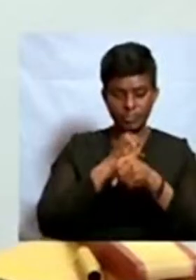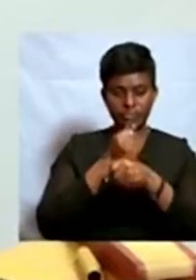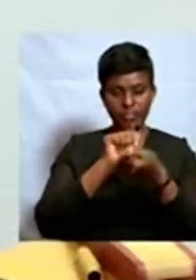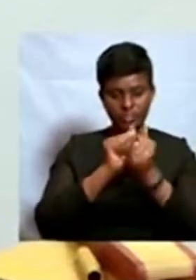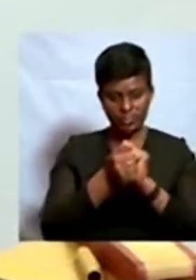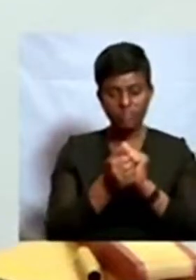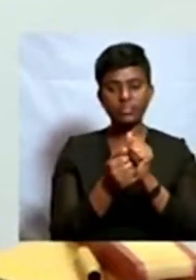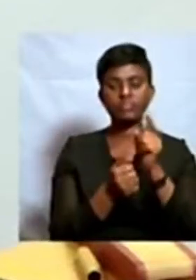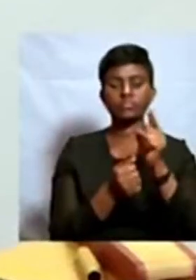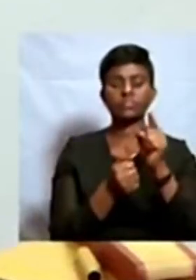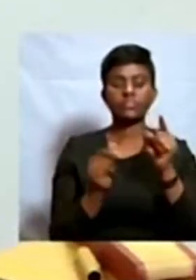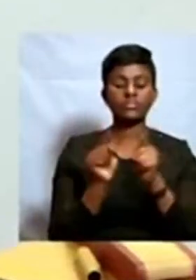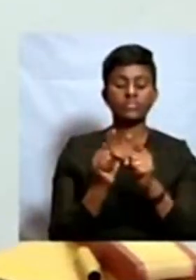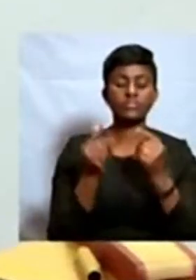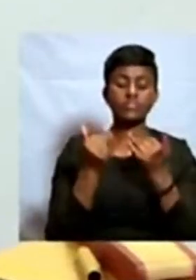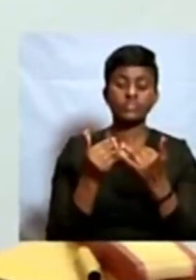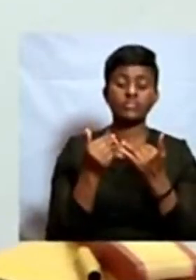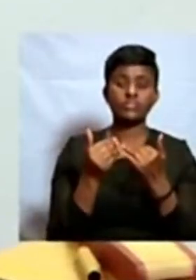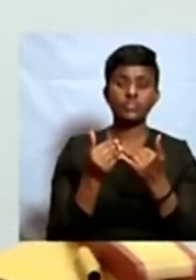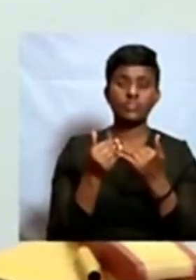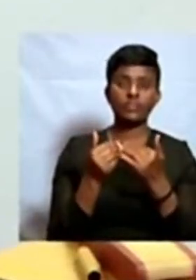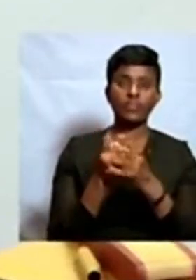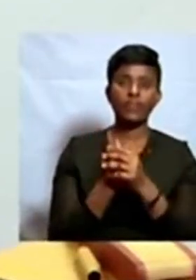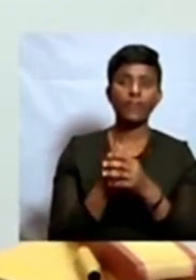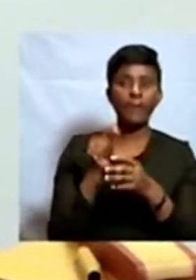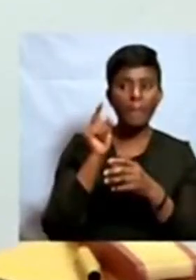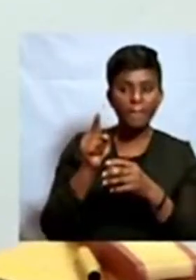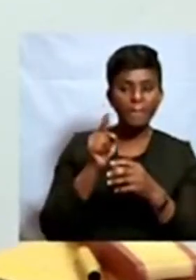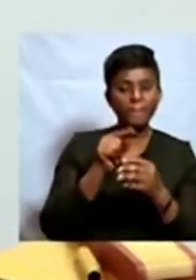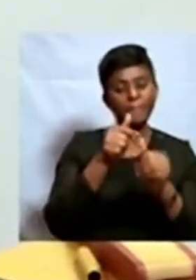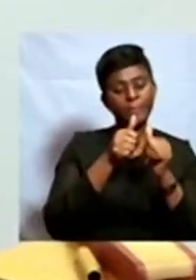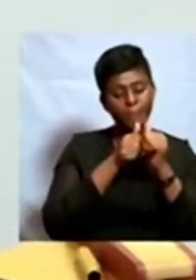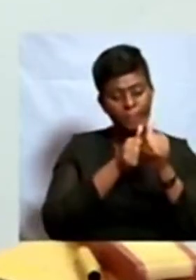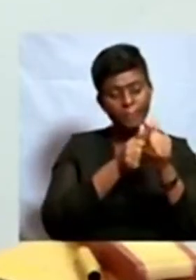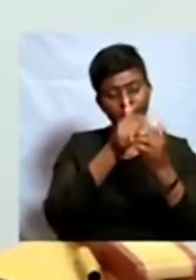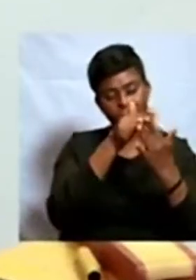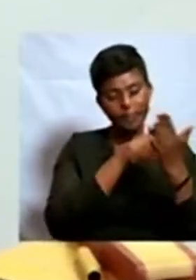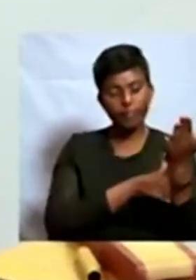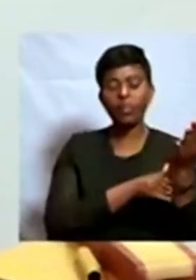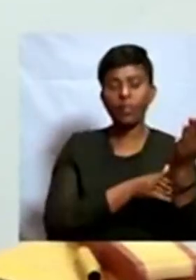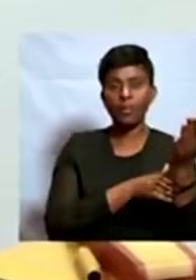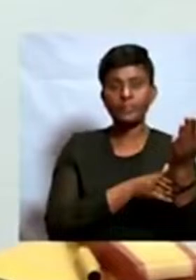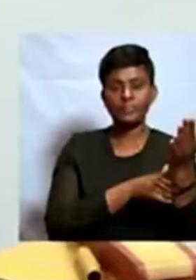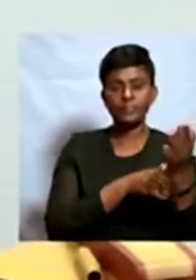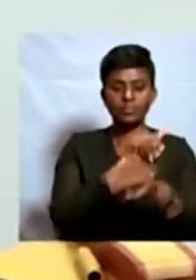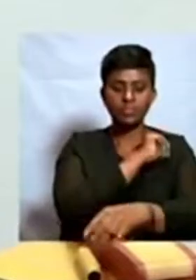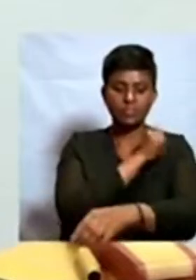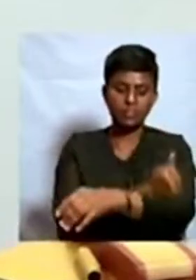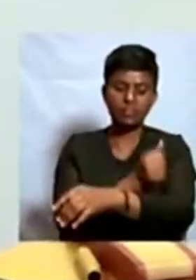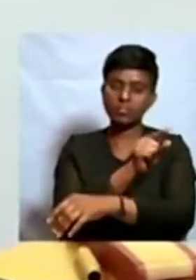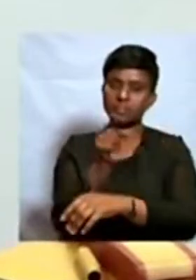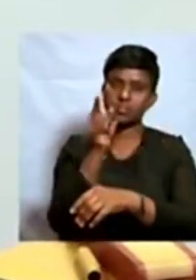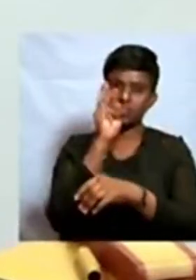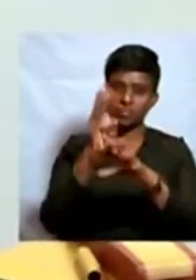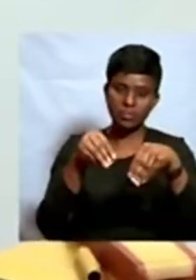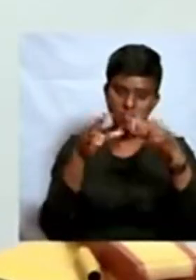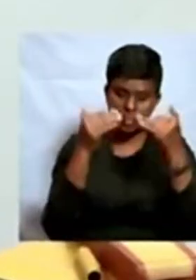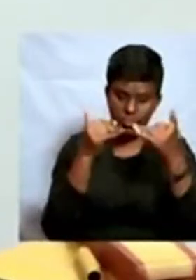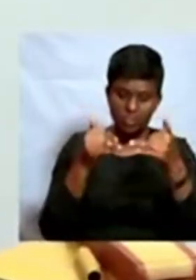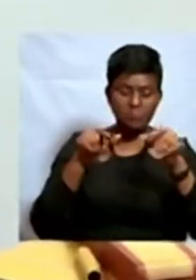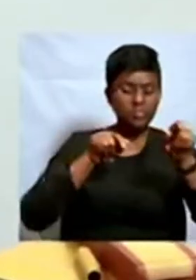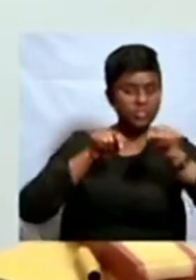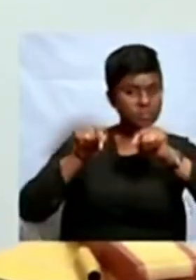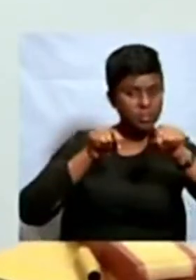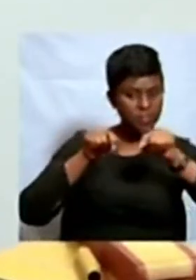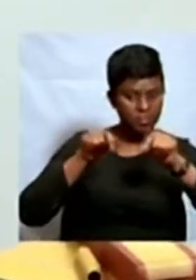substitution, therefore, of the following. The authority shall provide regulatory